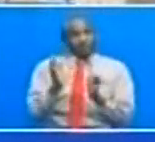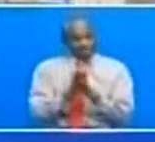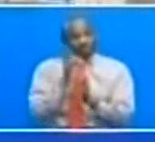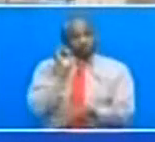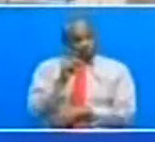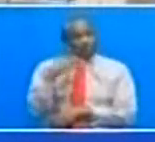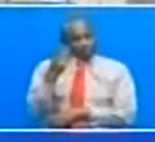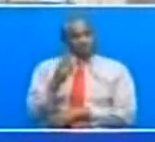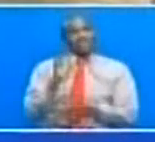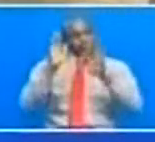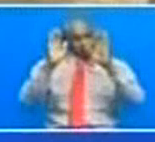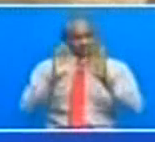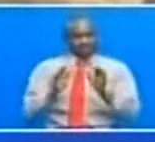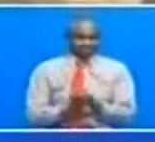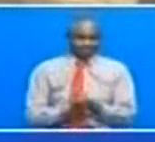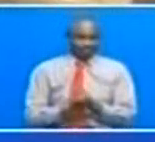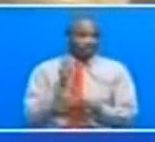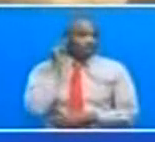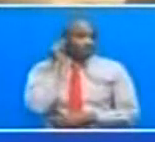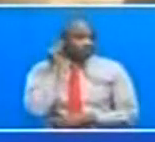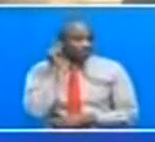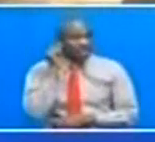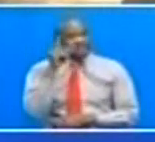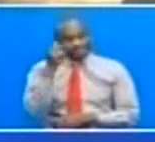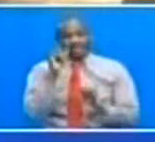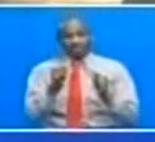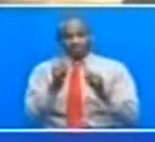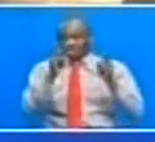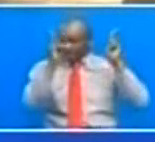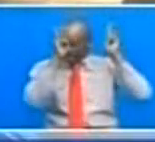with chicken is key. Dorcas Wangira, KTN News, Kakamega.